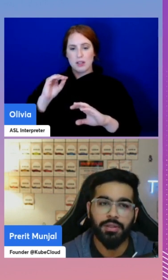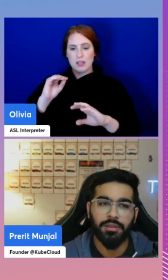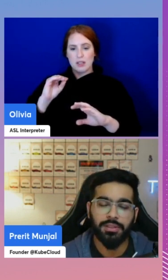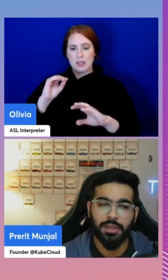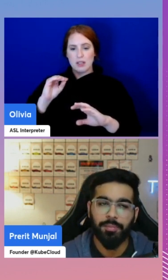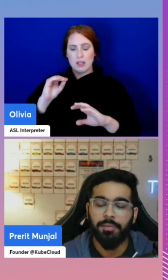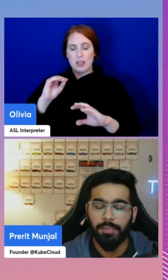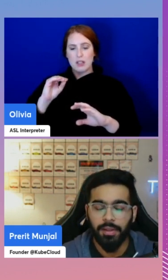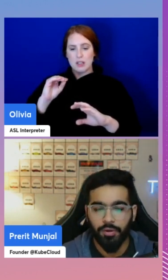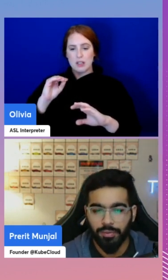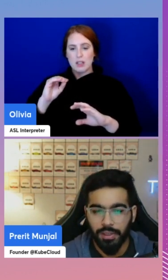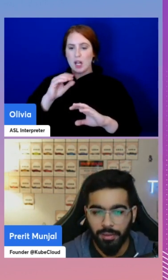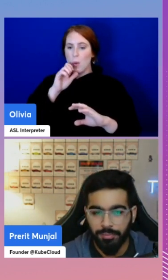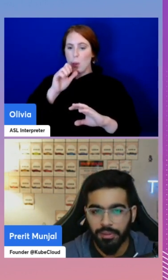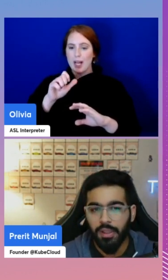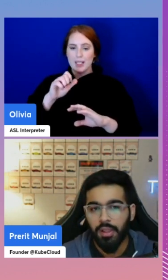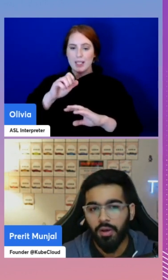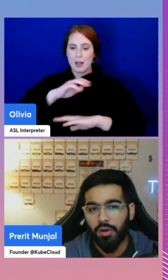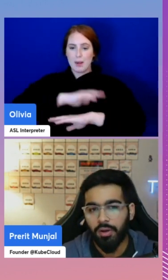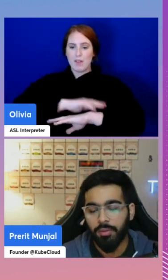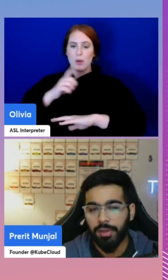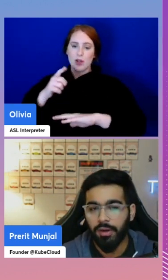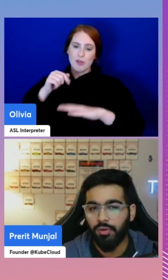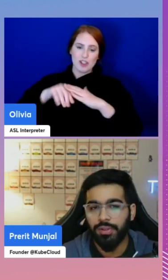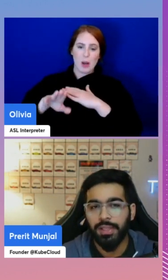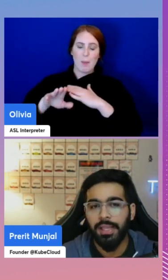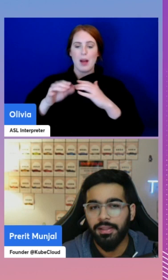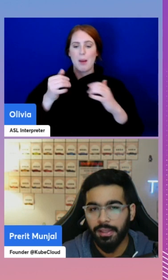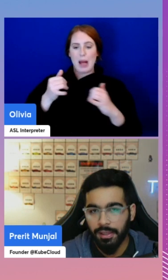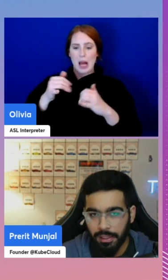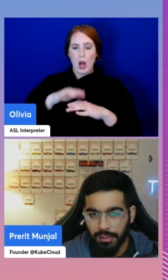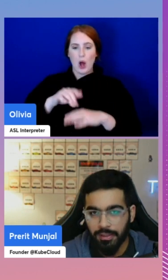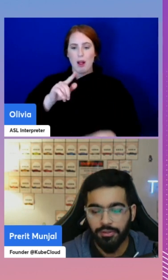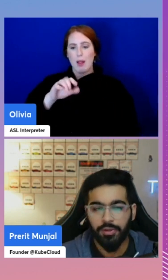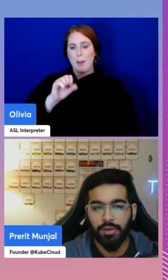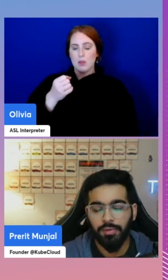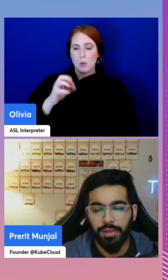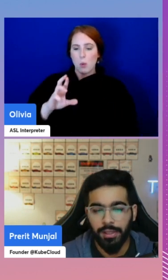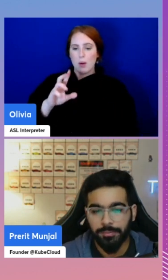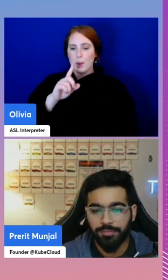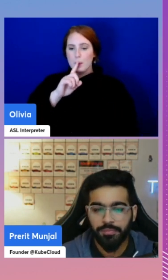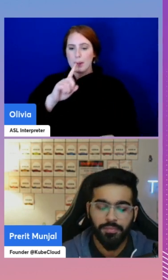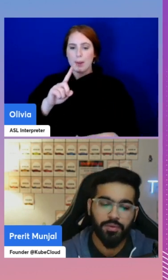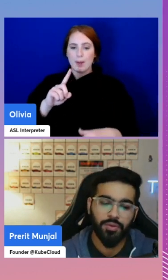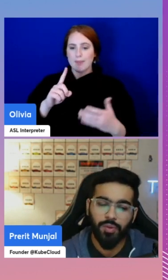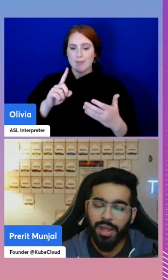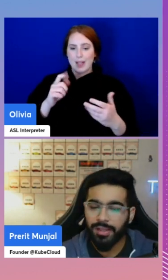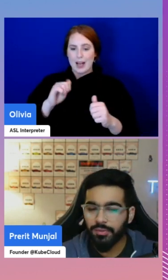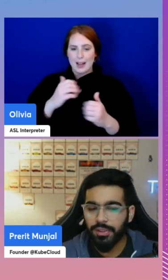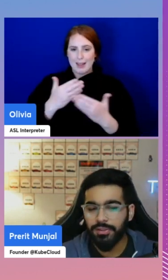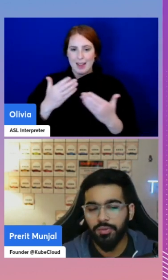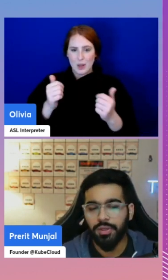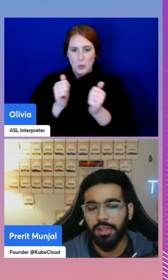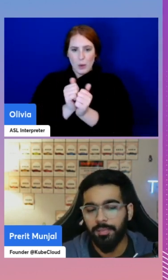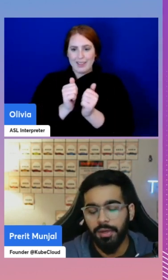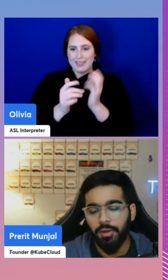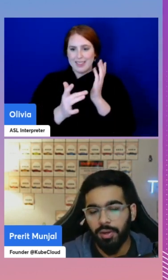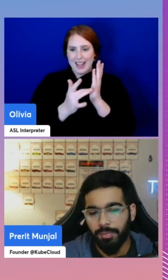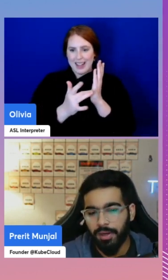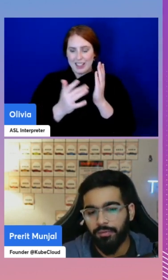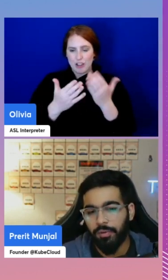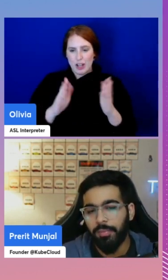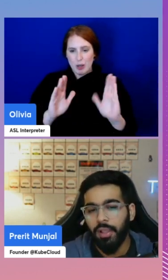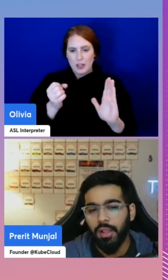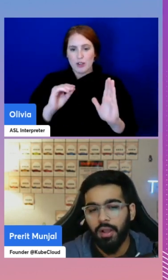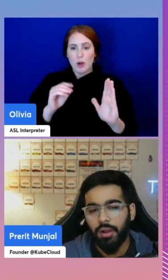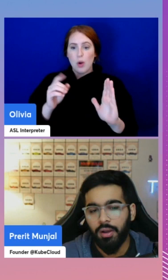you can just come and play around with labs, or play around with anything in general with tech. So as soon as the user came into